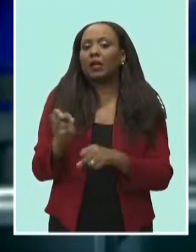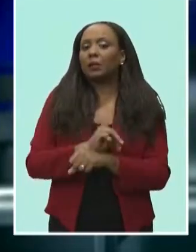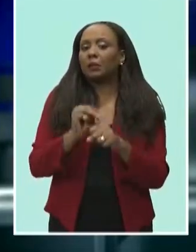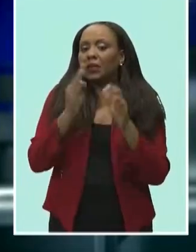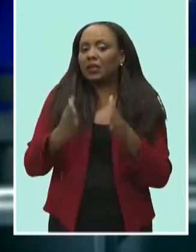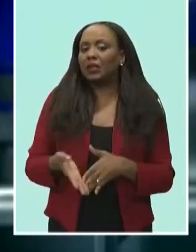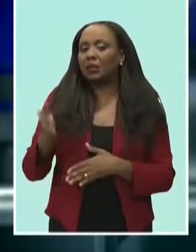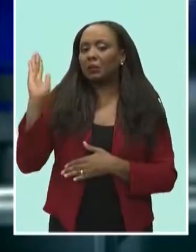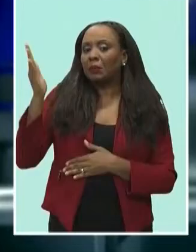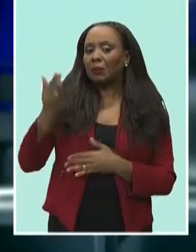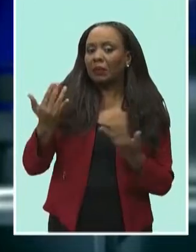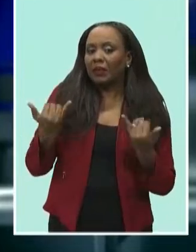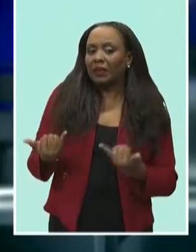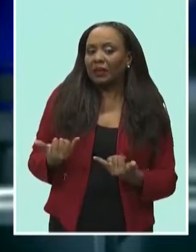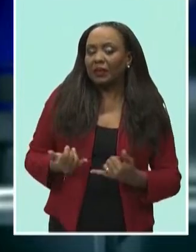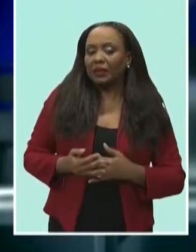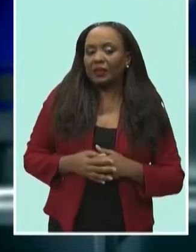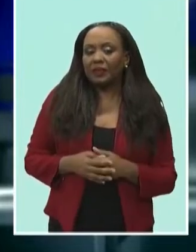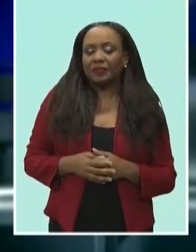earlier today.